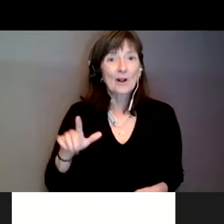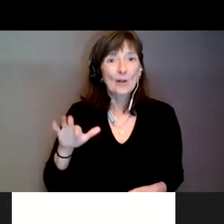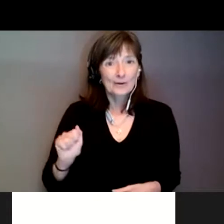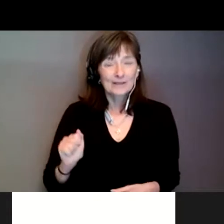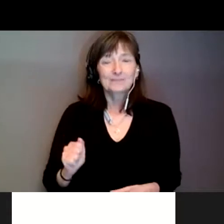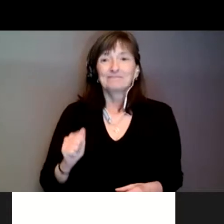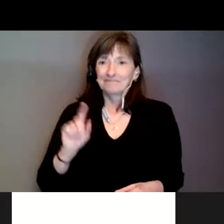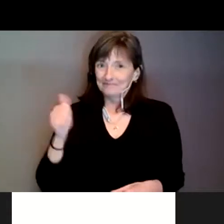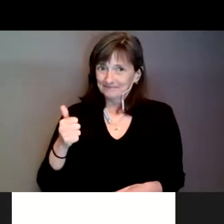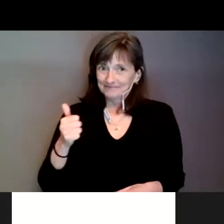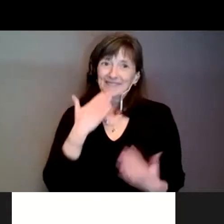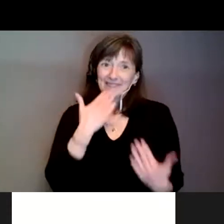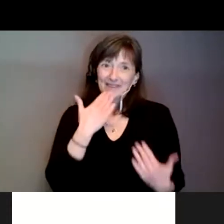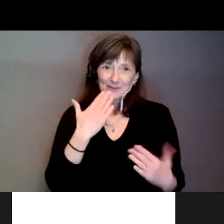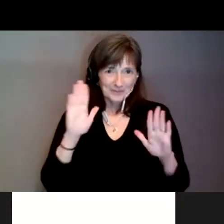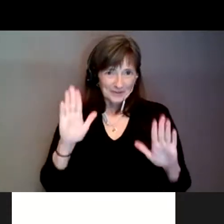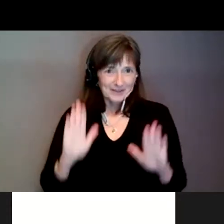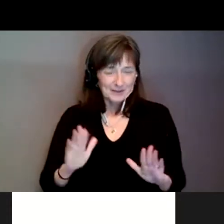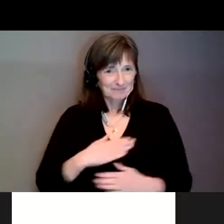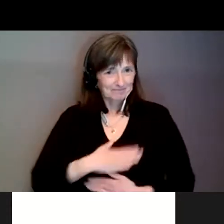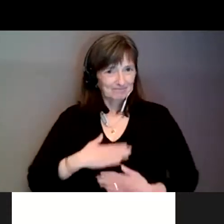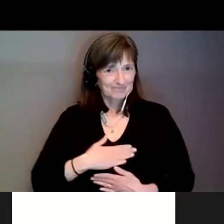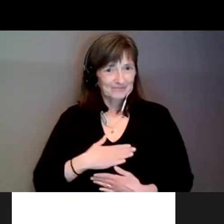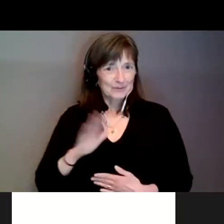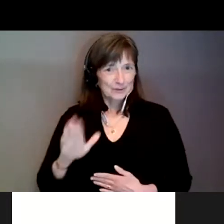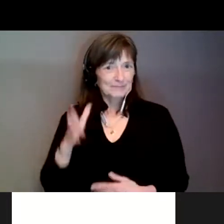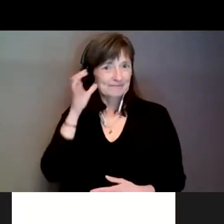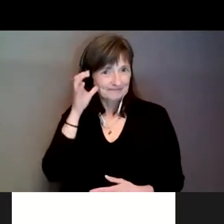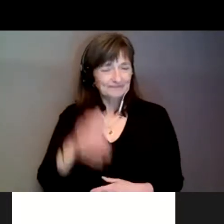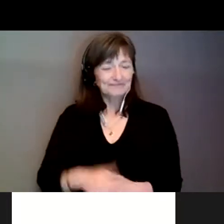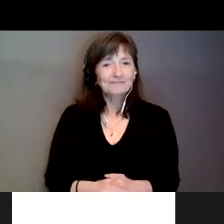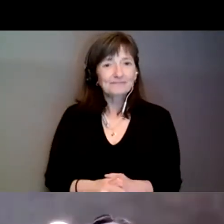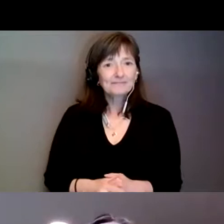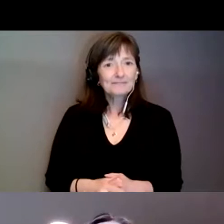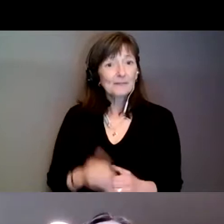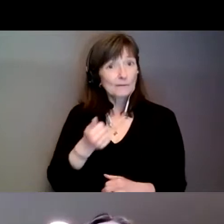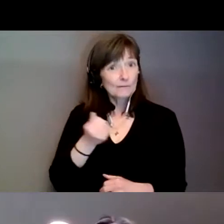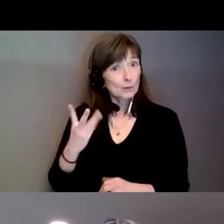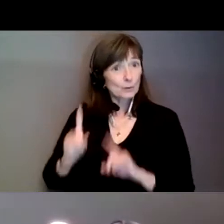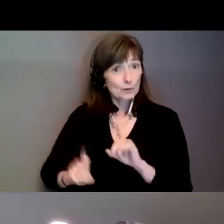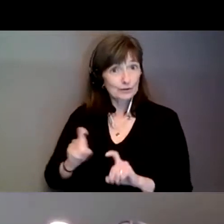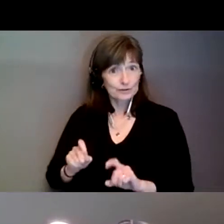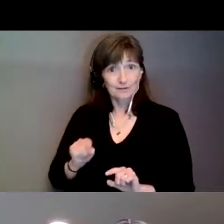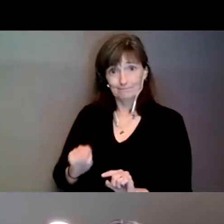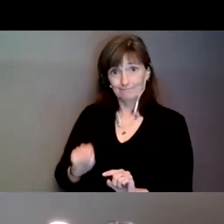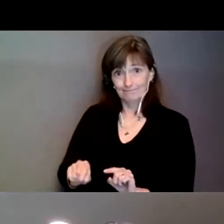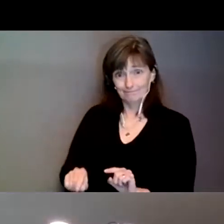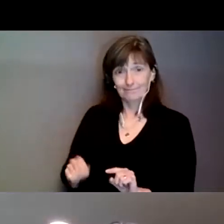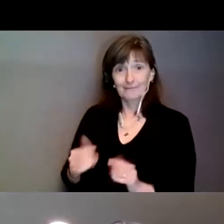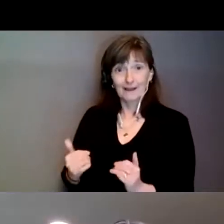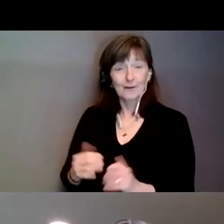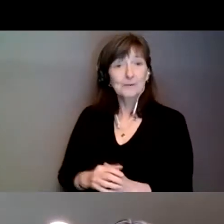was wonderful, everyone. I really enjoyed that. So we've got a couple questions. So if you